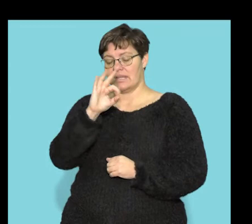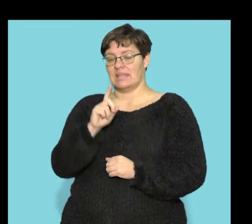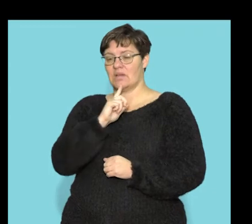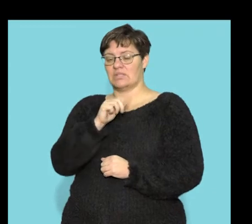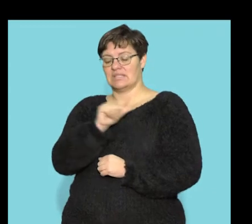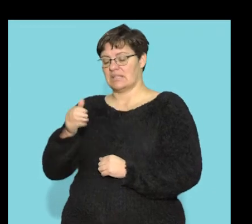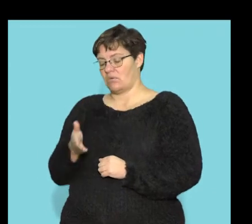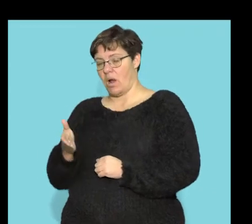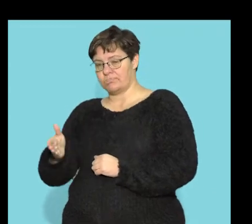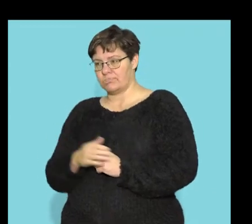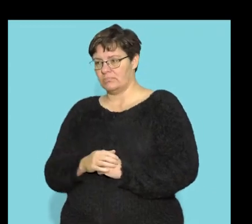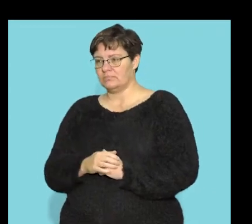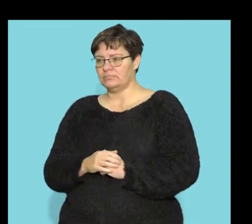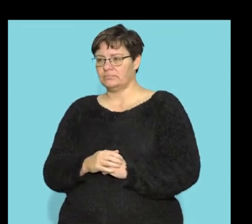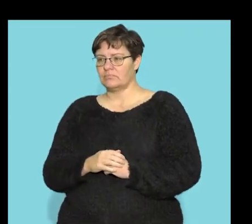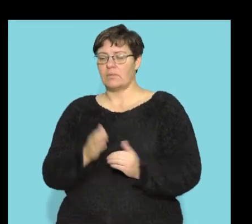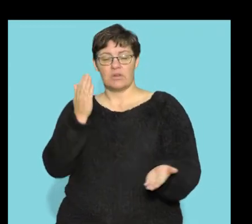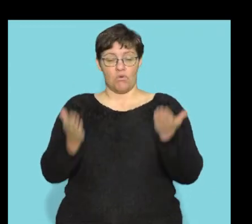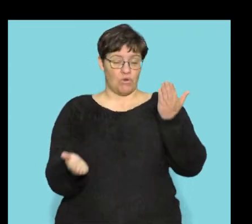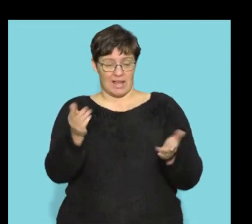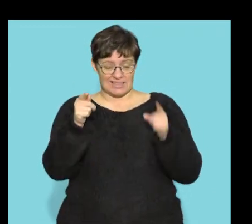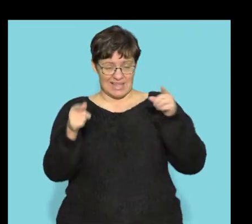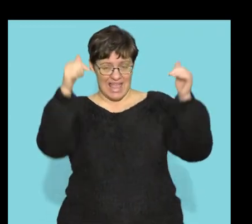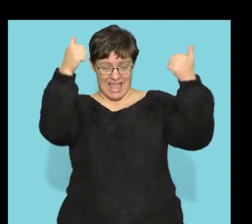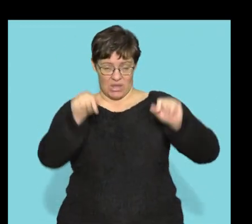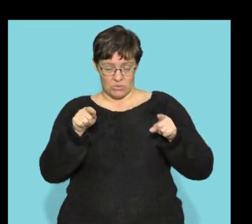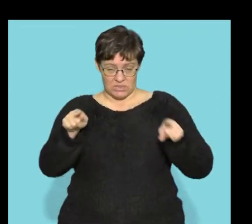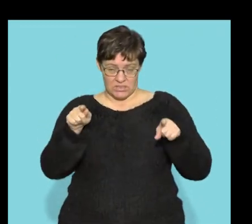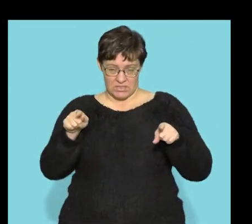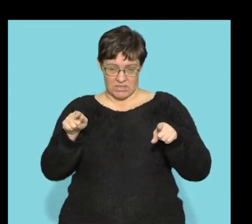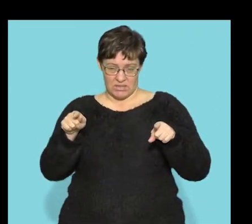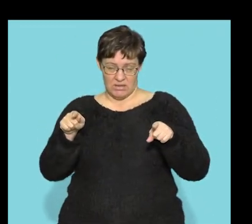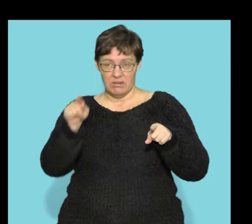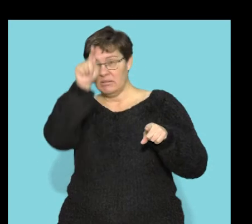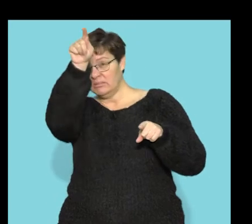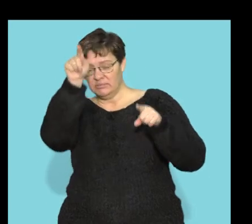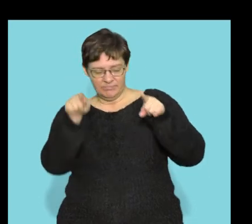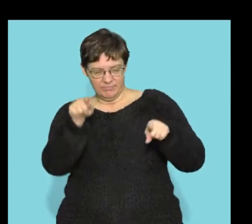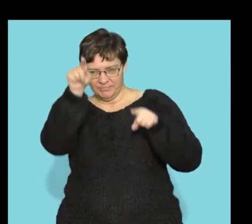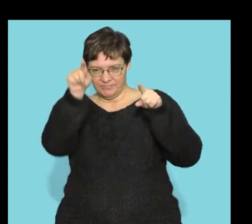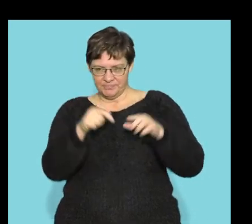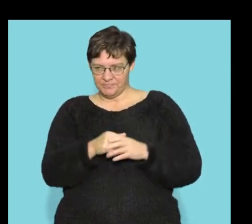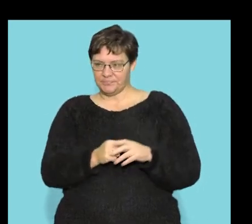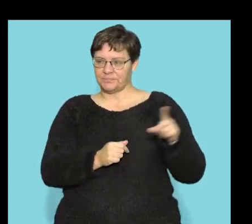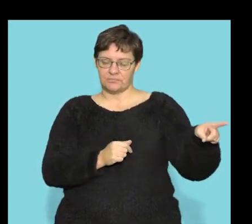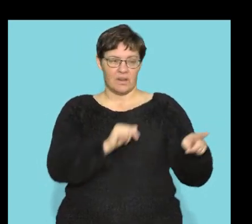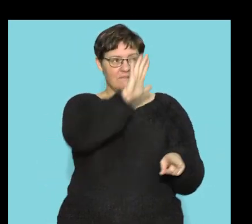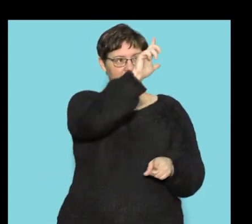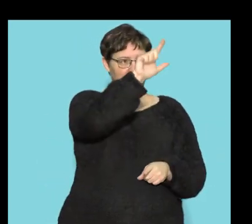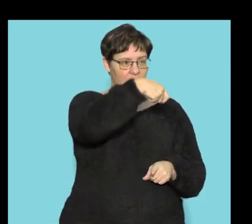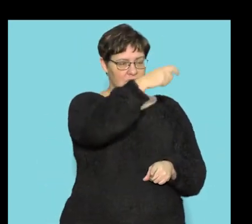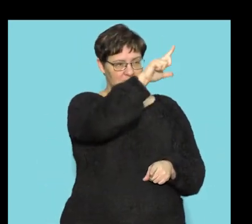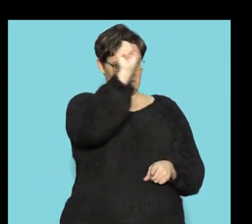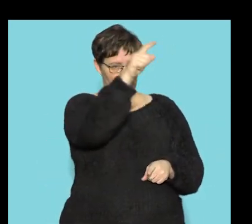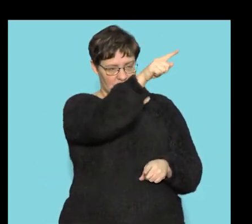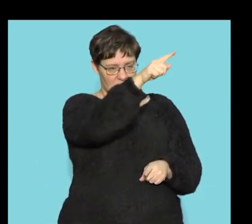Watch. I want you to relate the account with the calculation. Watch. 5,700. You're